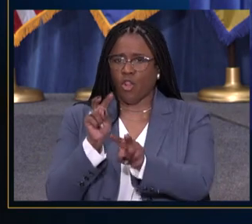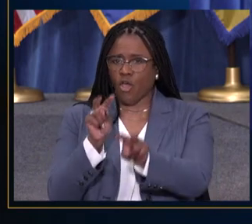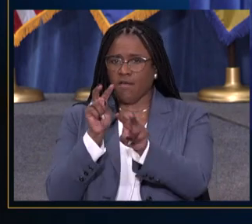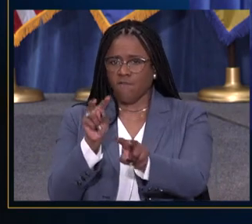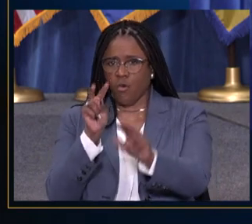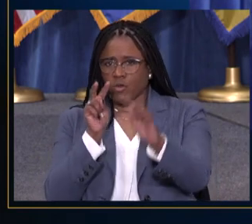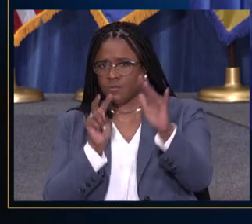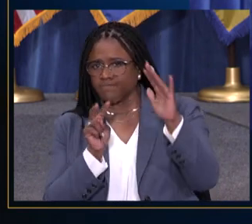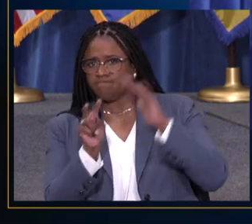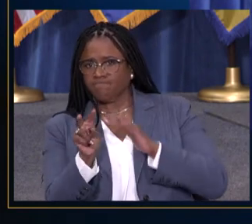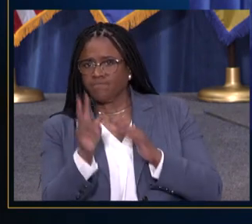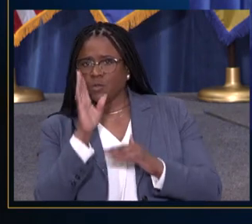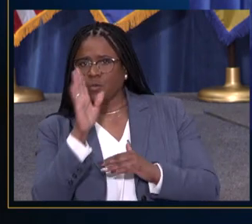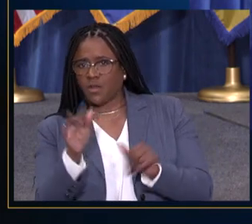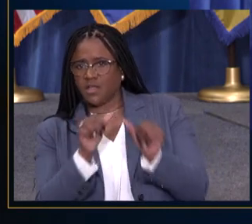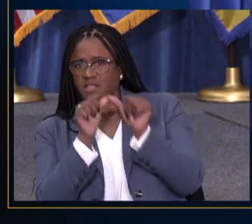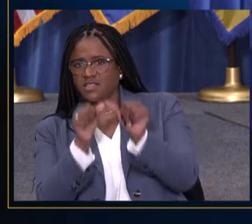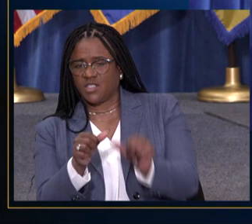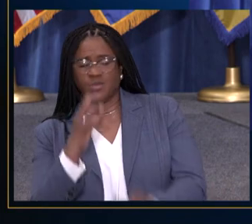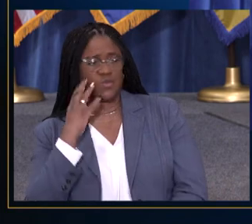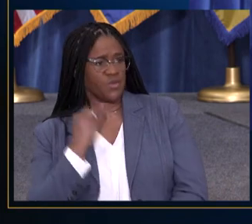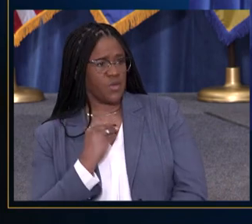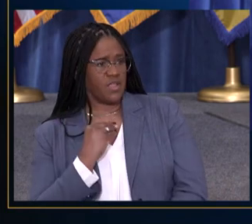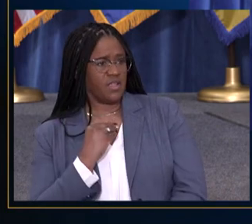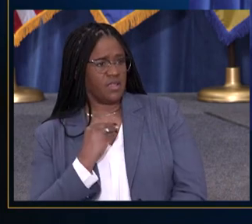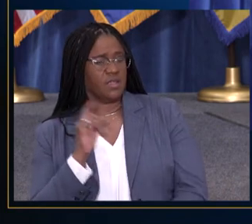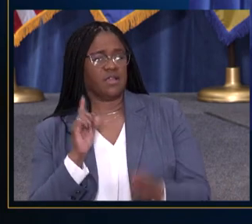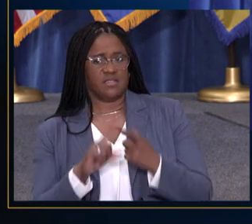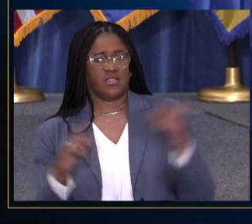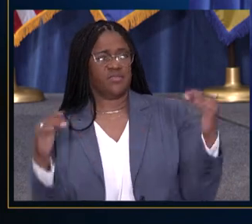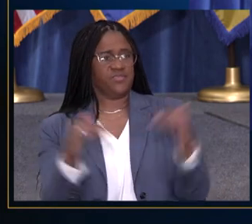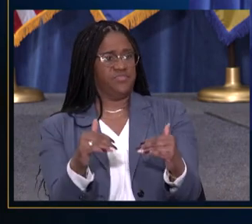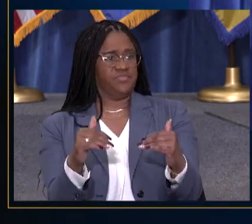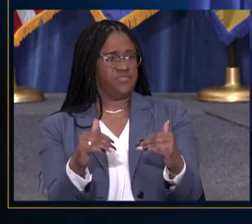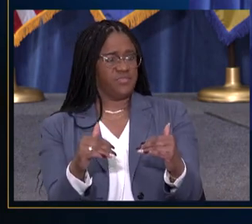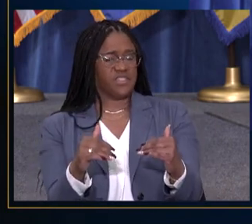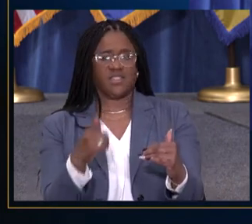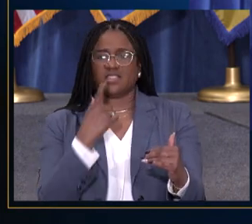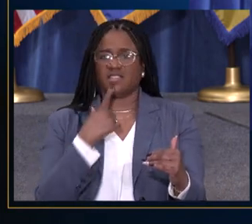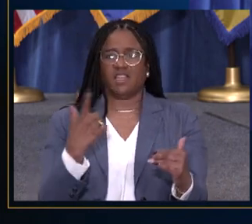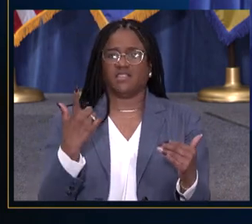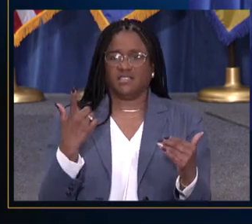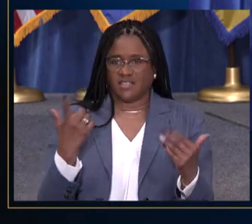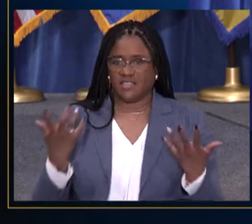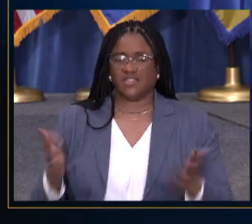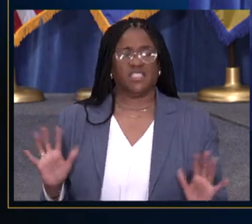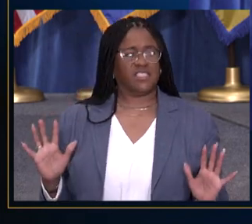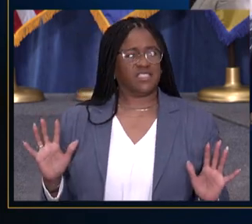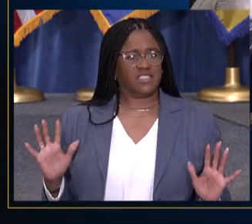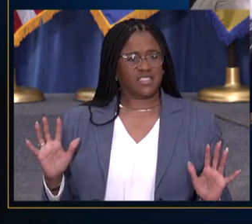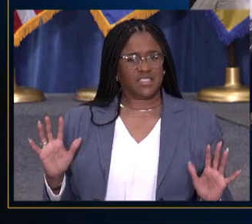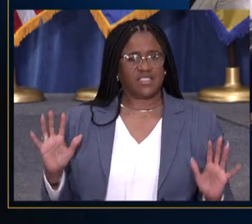to continuing this journey until justice has cried her last tear. Thank you.